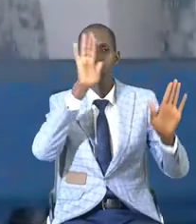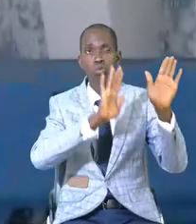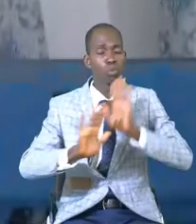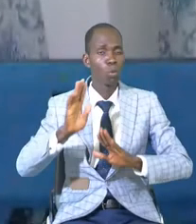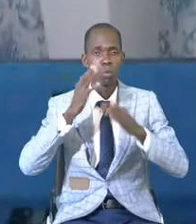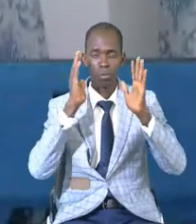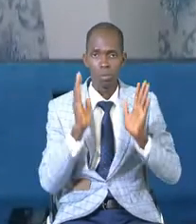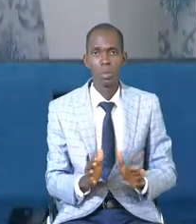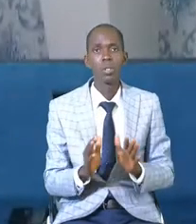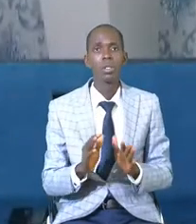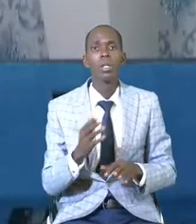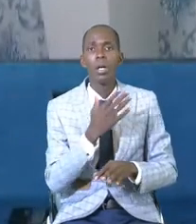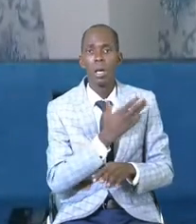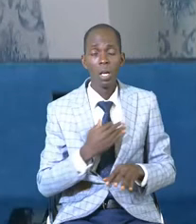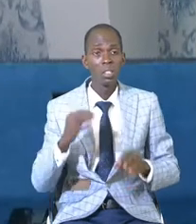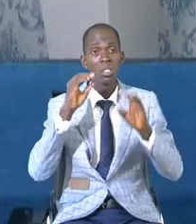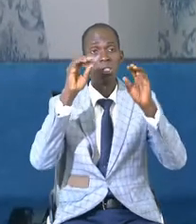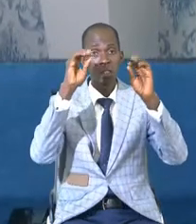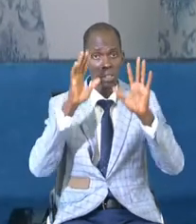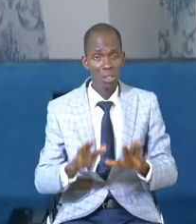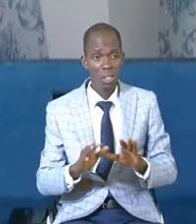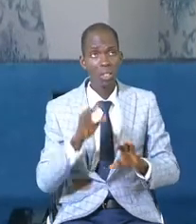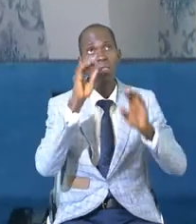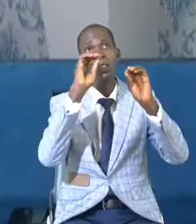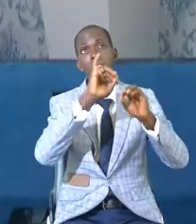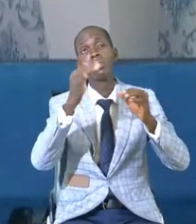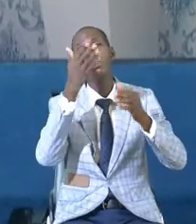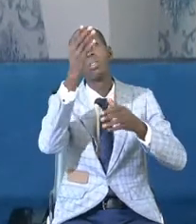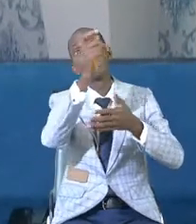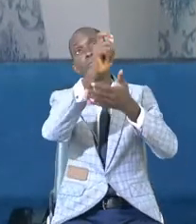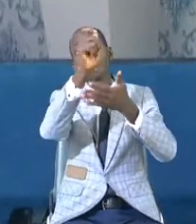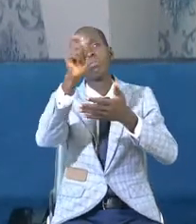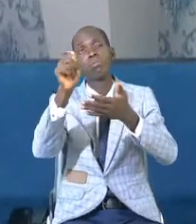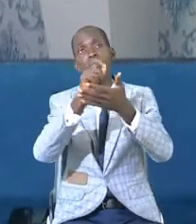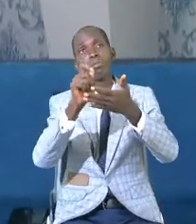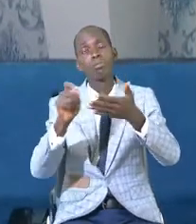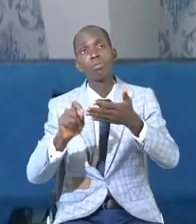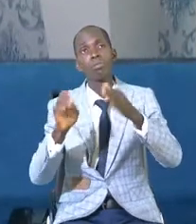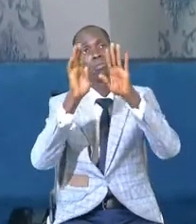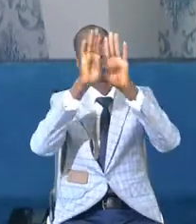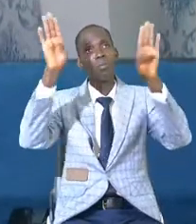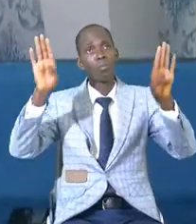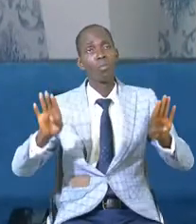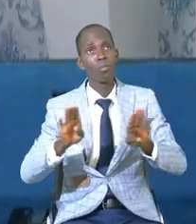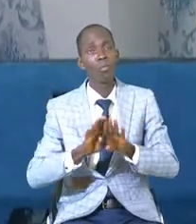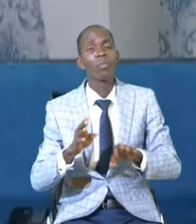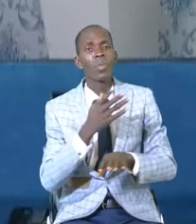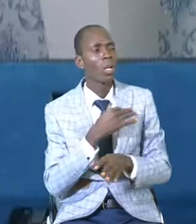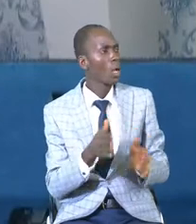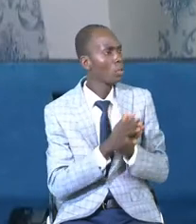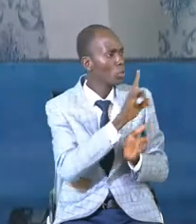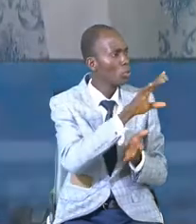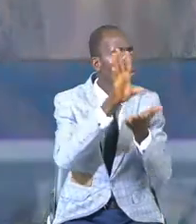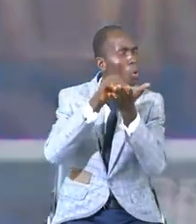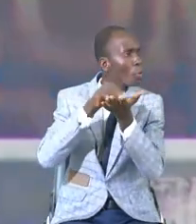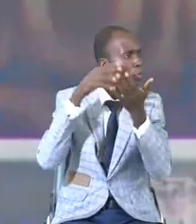tough. Even the teacher, if he's teaching anything, writing something on the board, and he's saying, have you copied that? Have you written